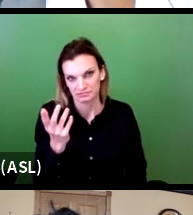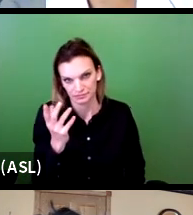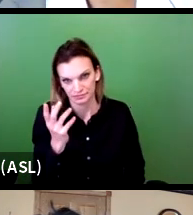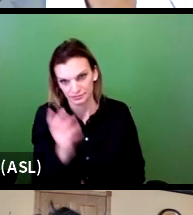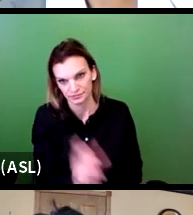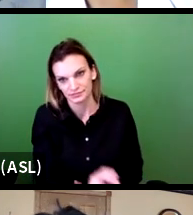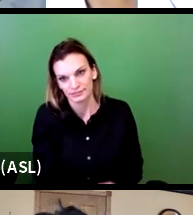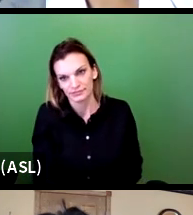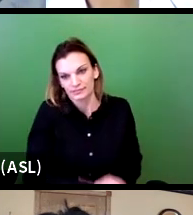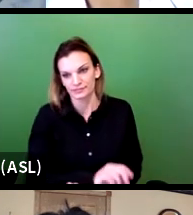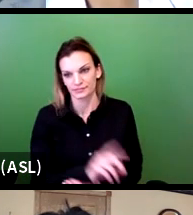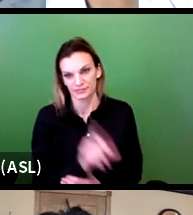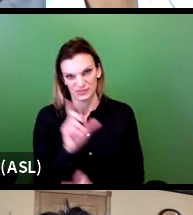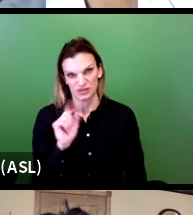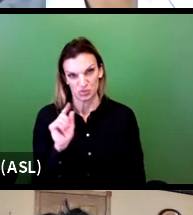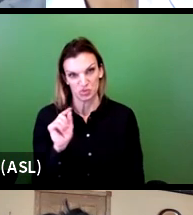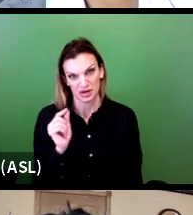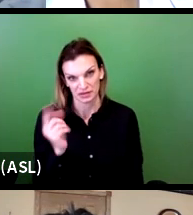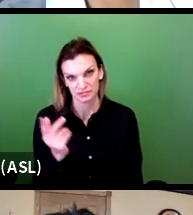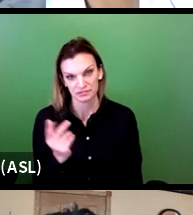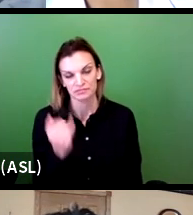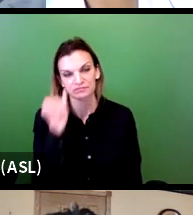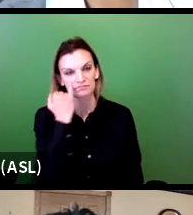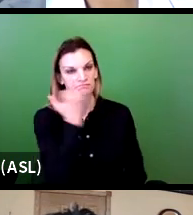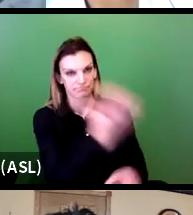larger number. And